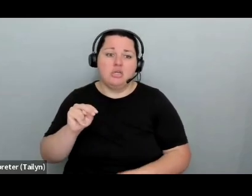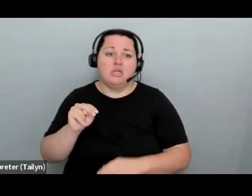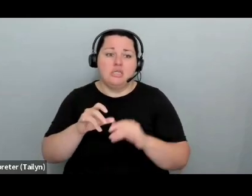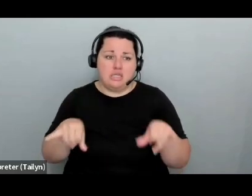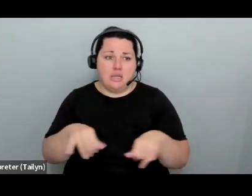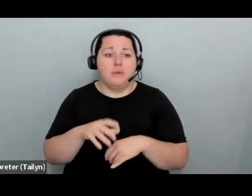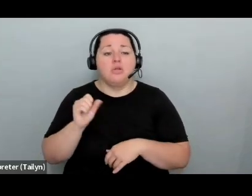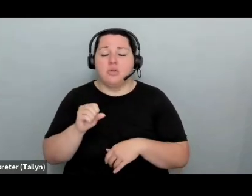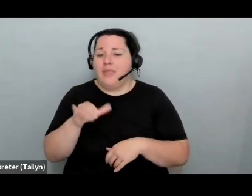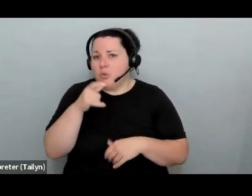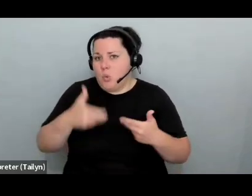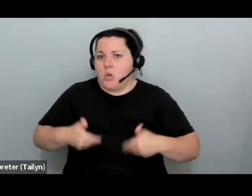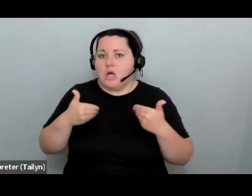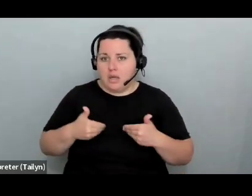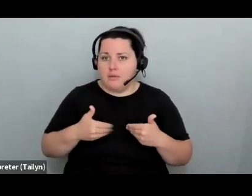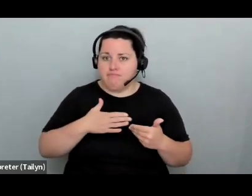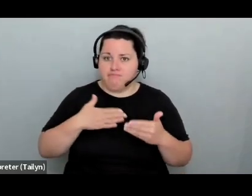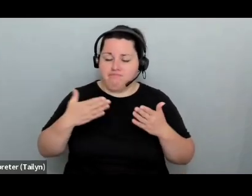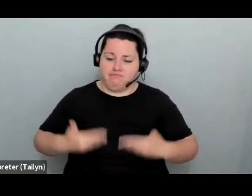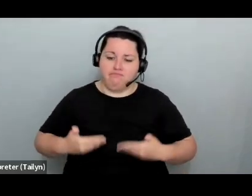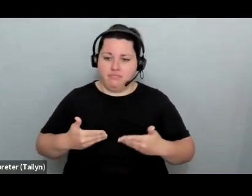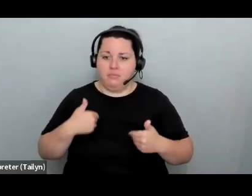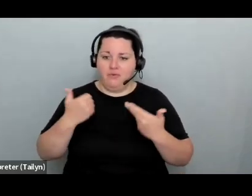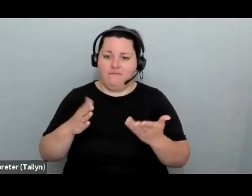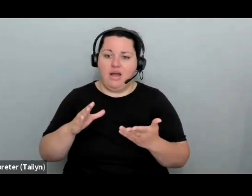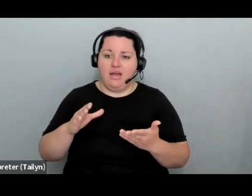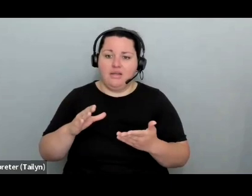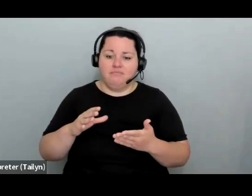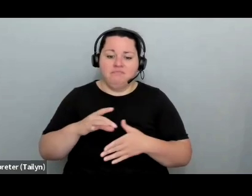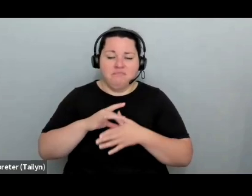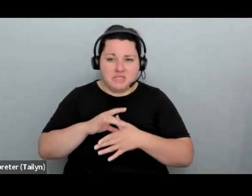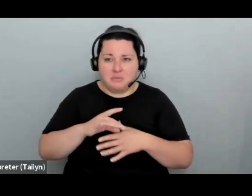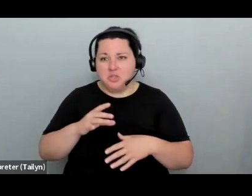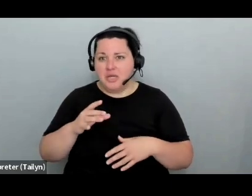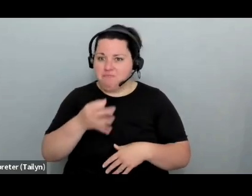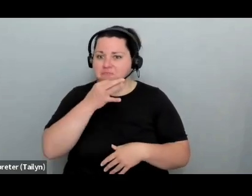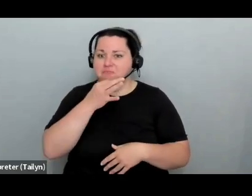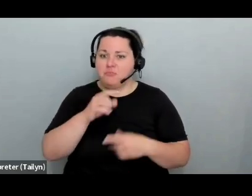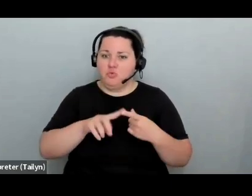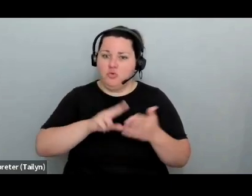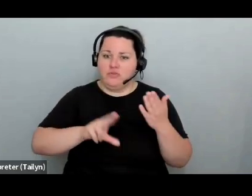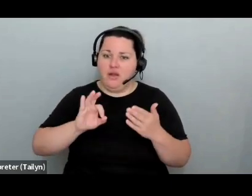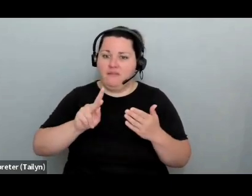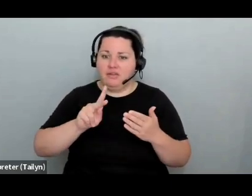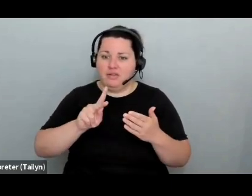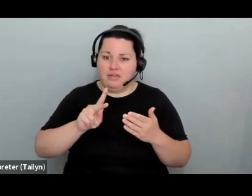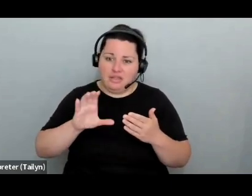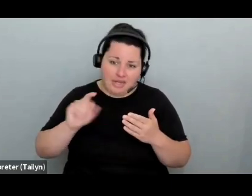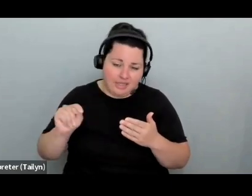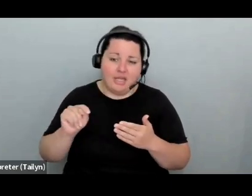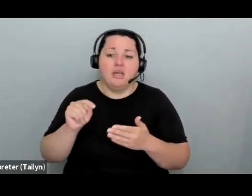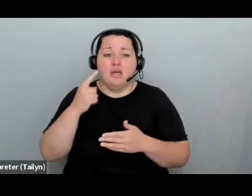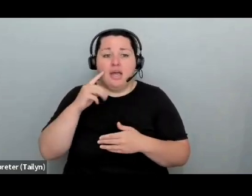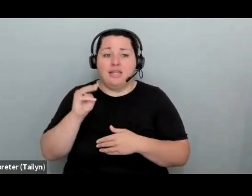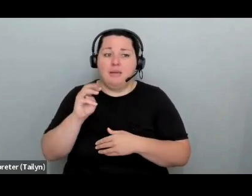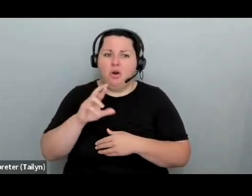is who I am as a person, providing subject matter expert to University of Connecticut across multiple states, where MRSS